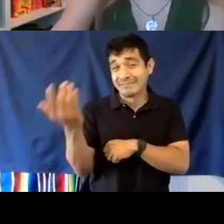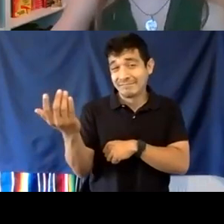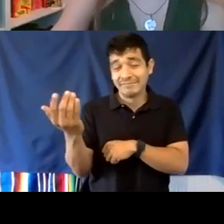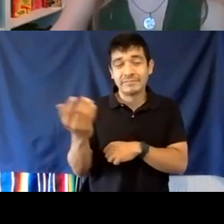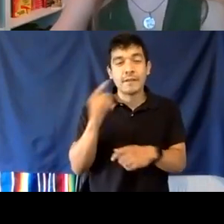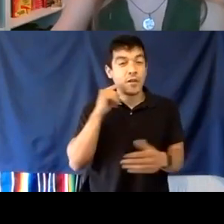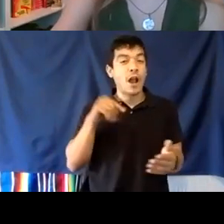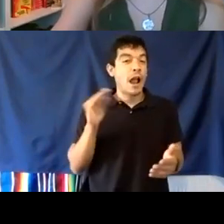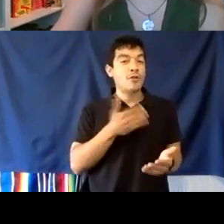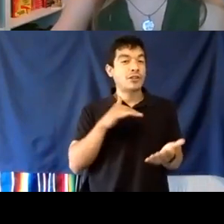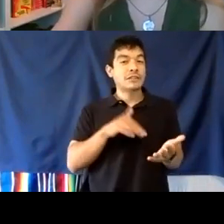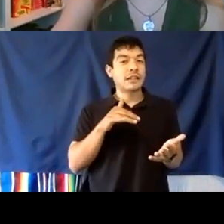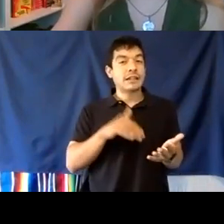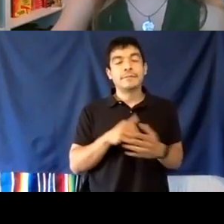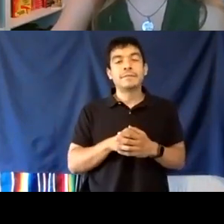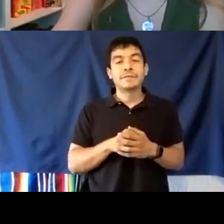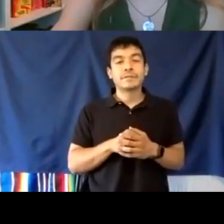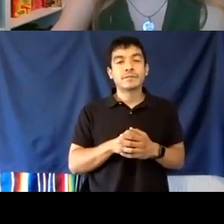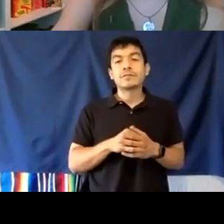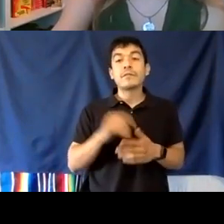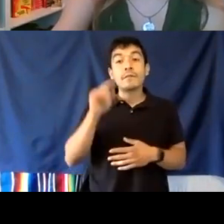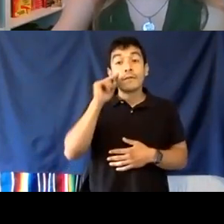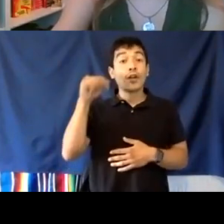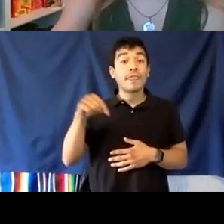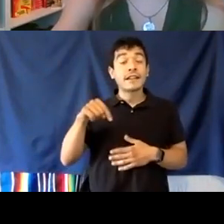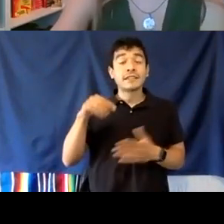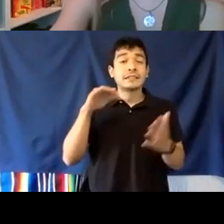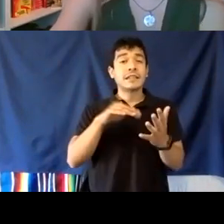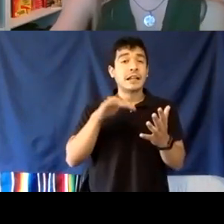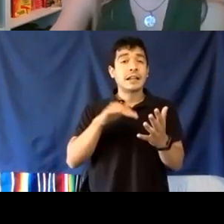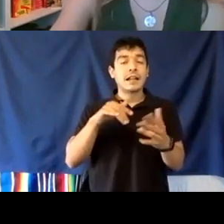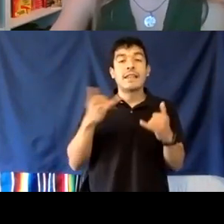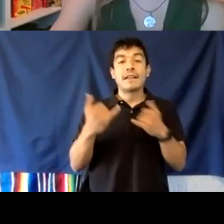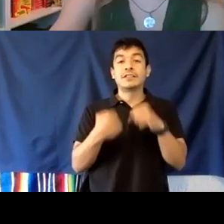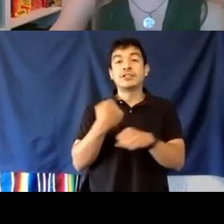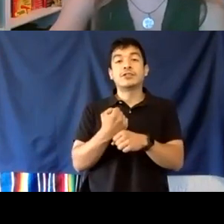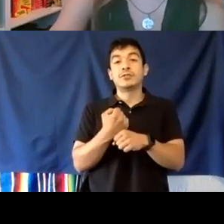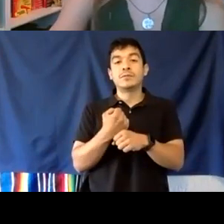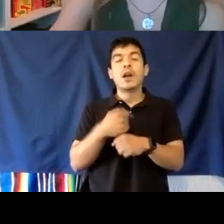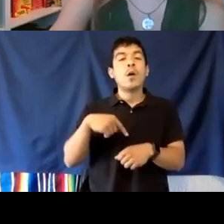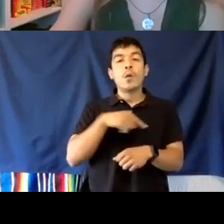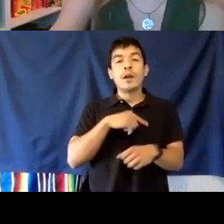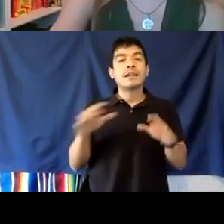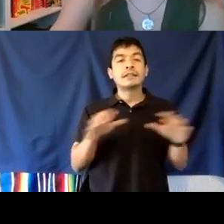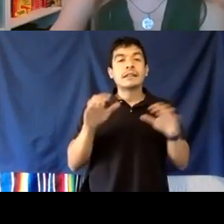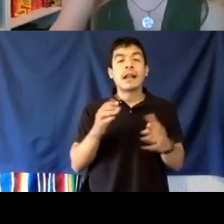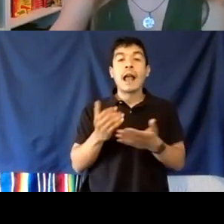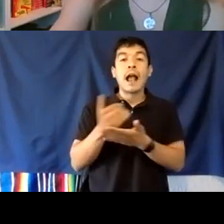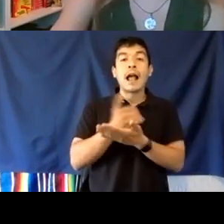this study. So for this study this year, we did gather the